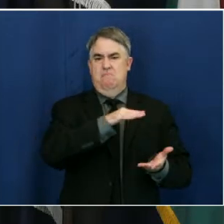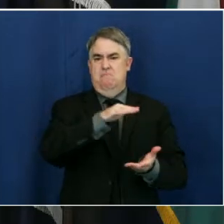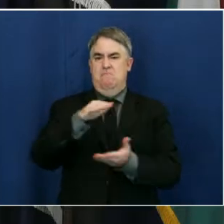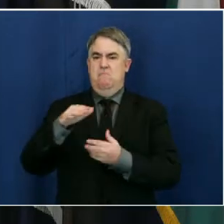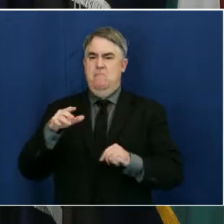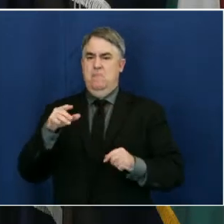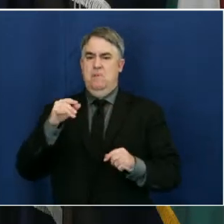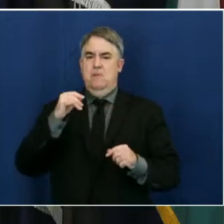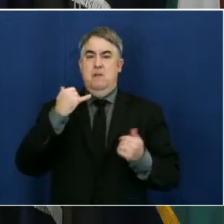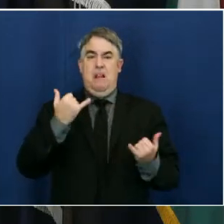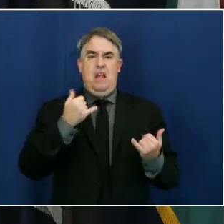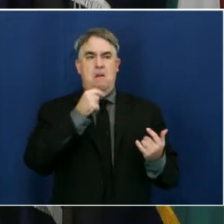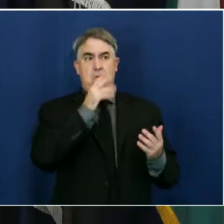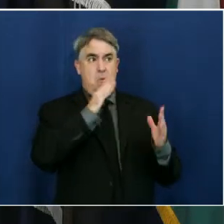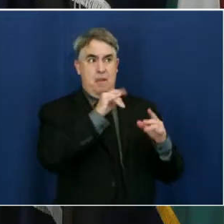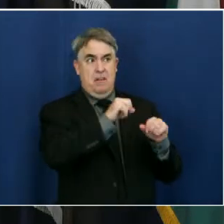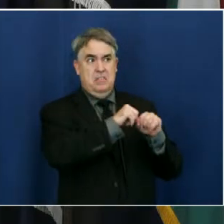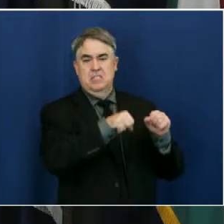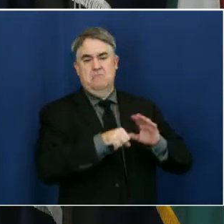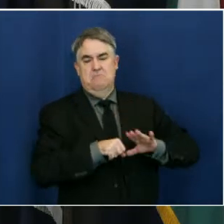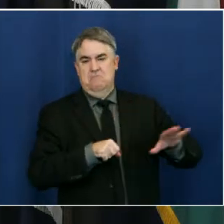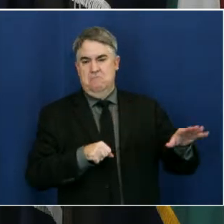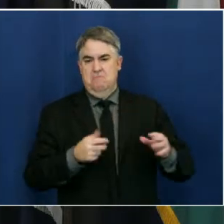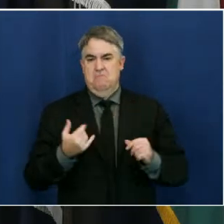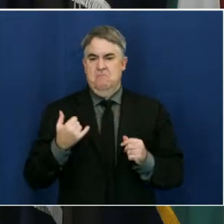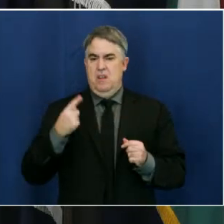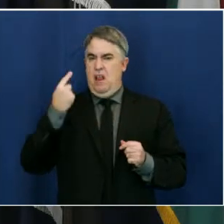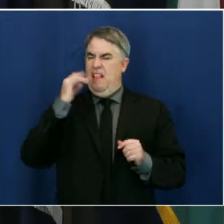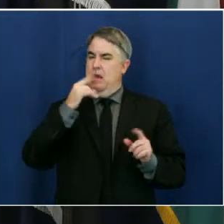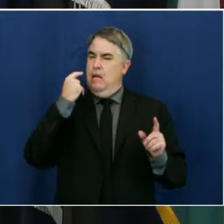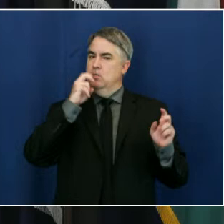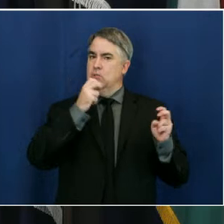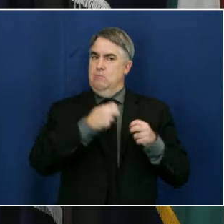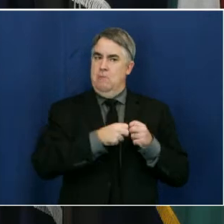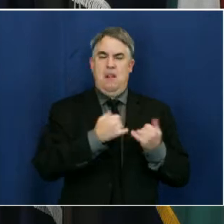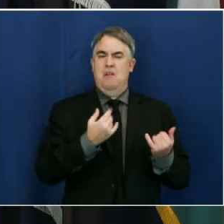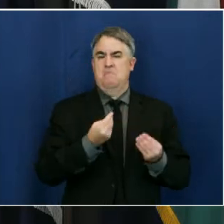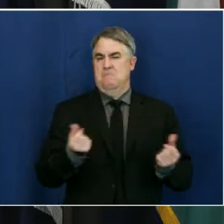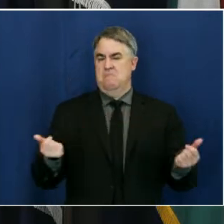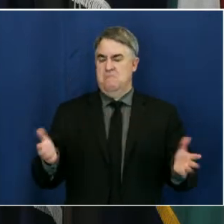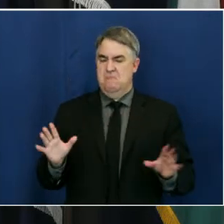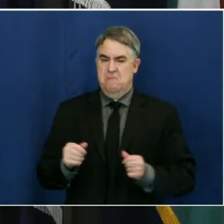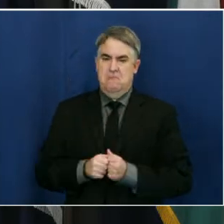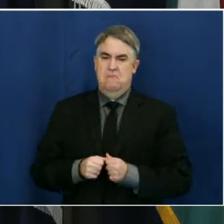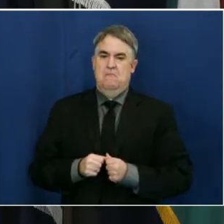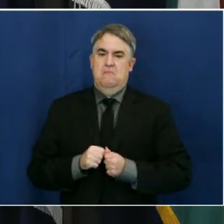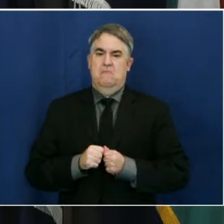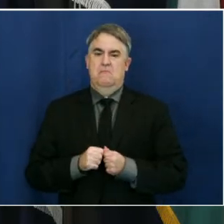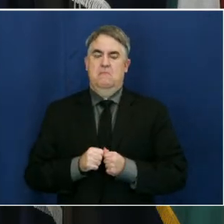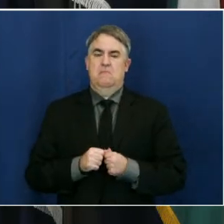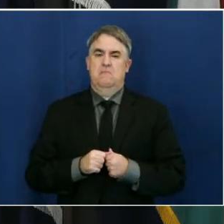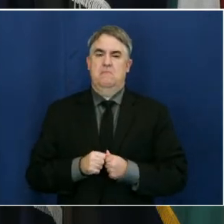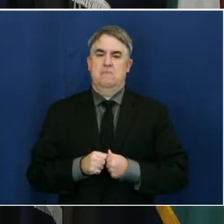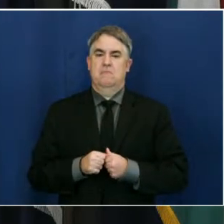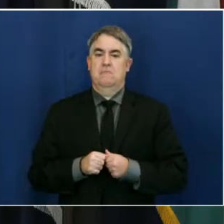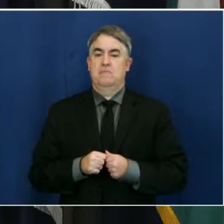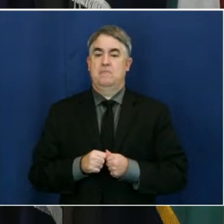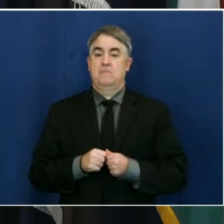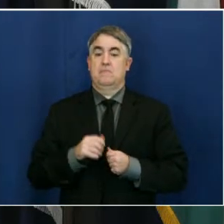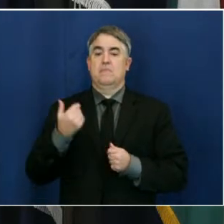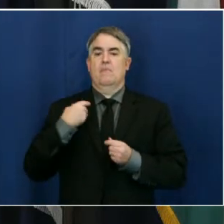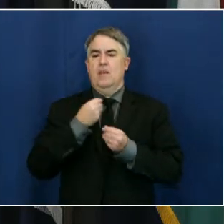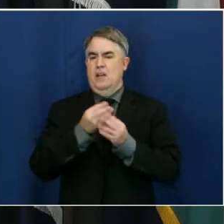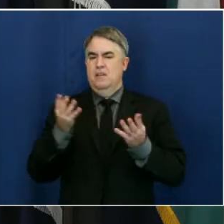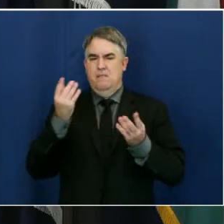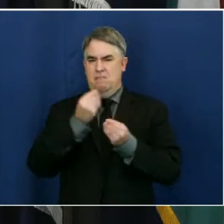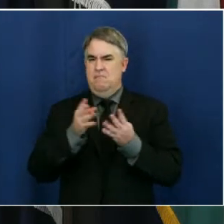was only held for the couple weeks that individual would be COVID positive, and it was just an address with no personal information. But again, most law